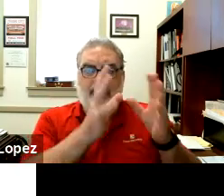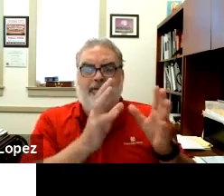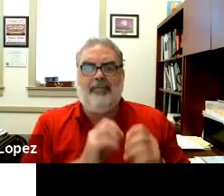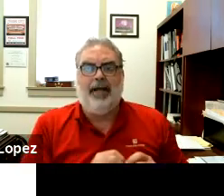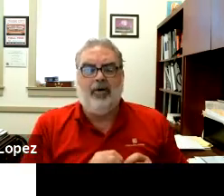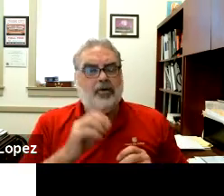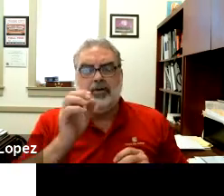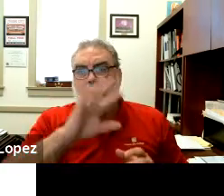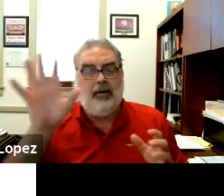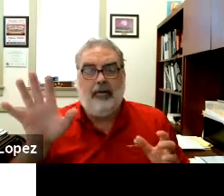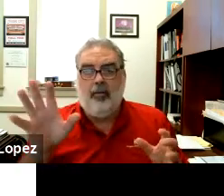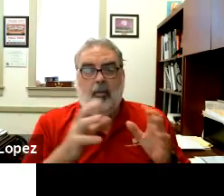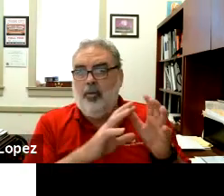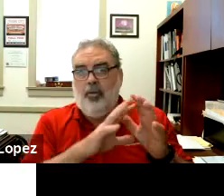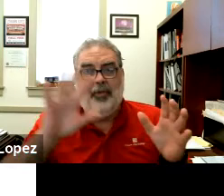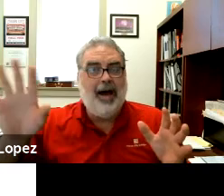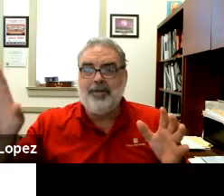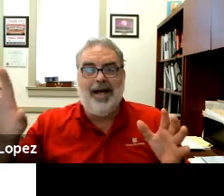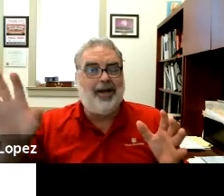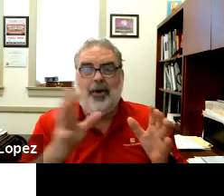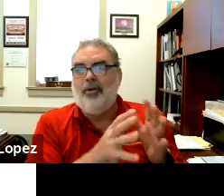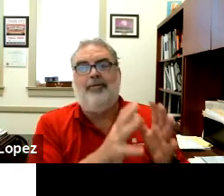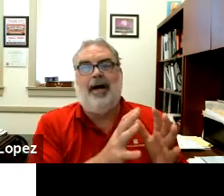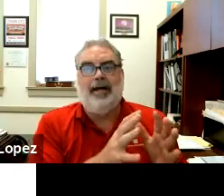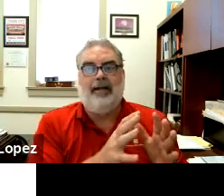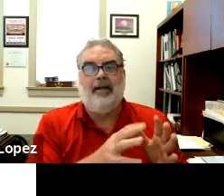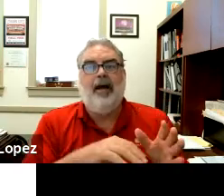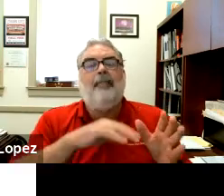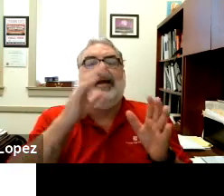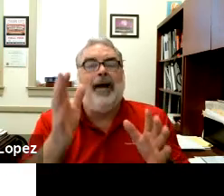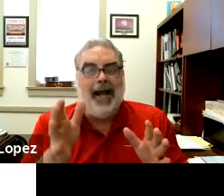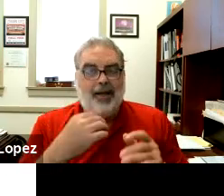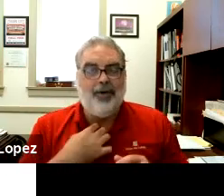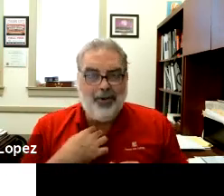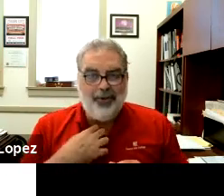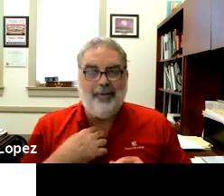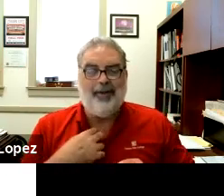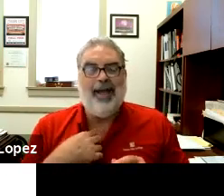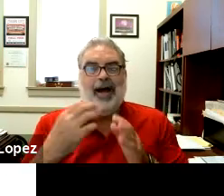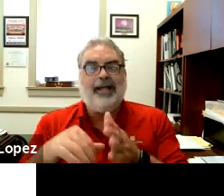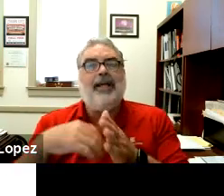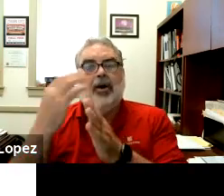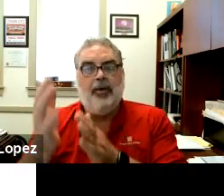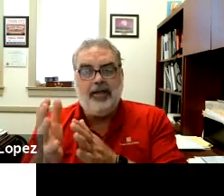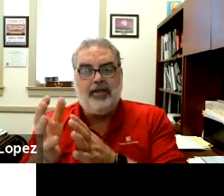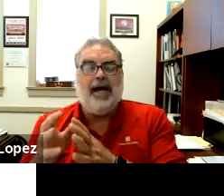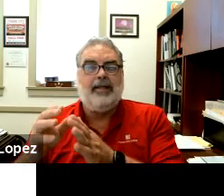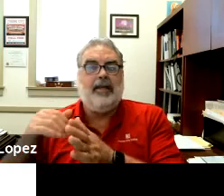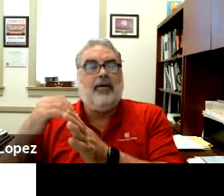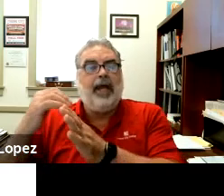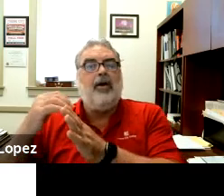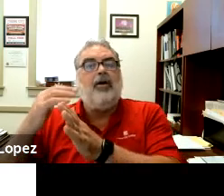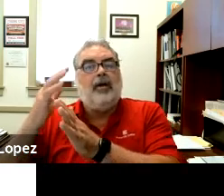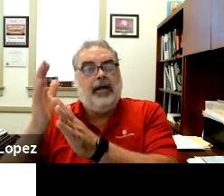program review, I set my goals. That was not a goal of mine. But in my annual unit plan, I can go into that